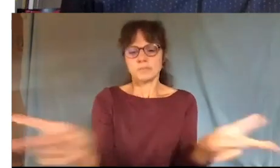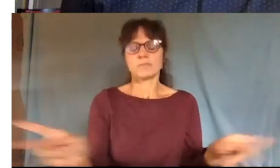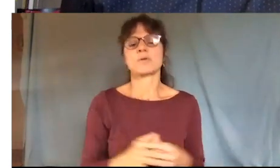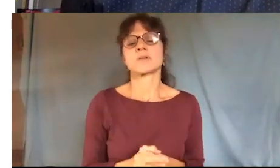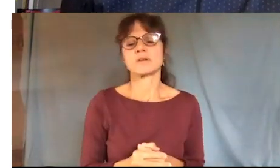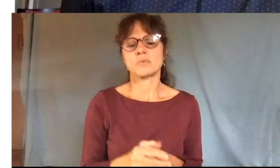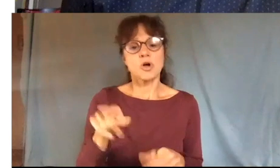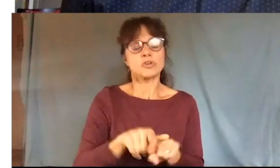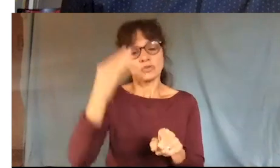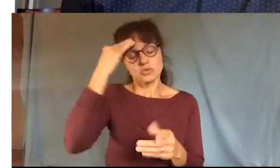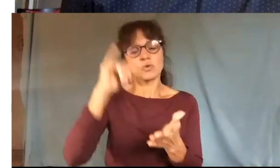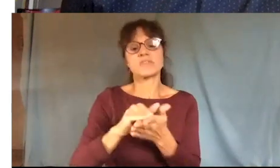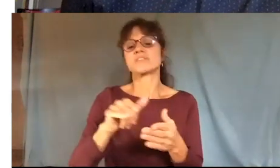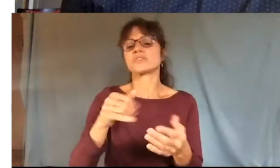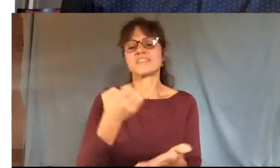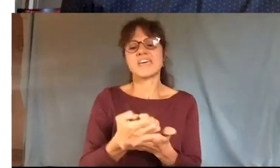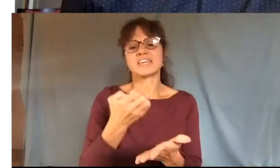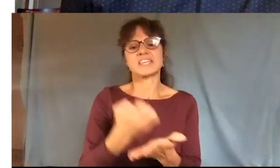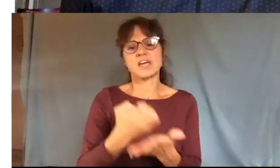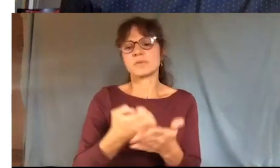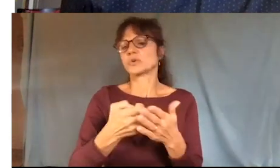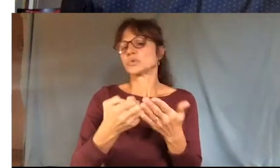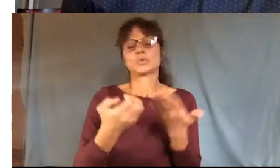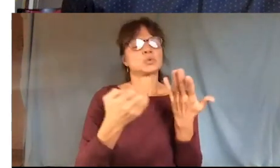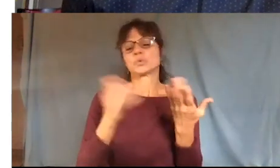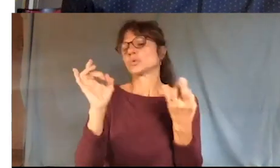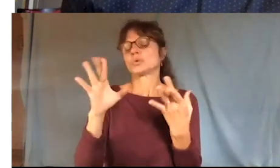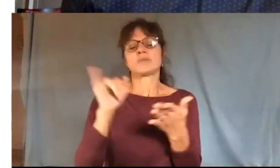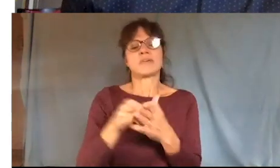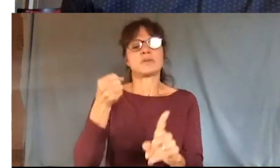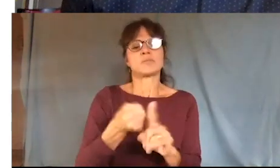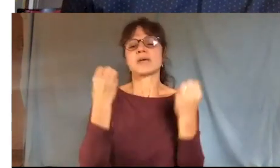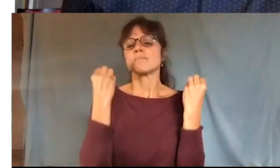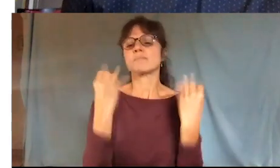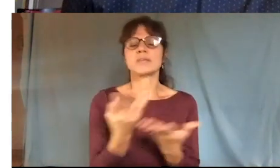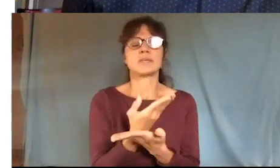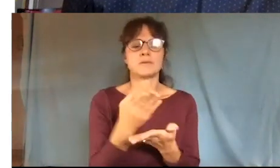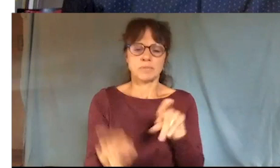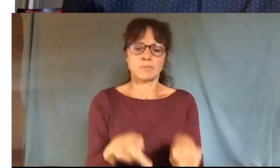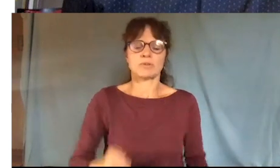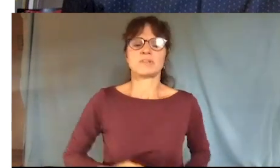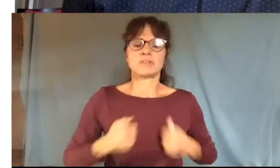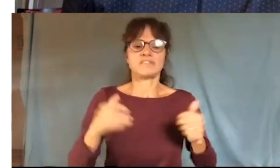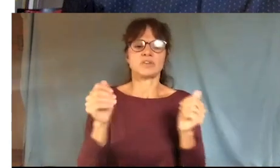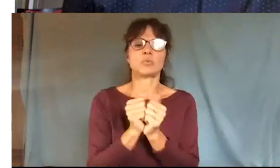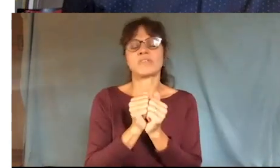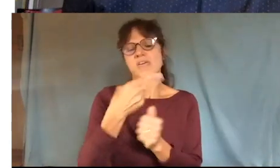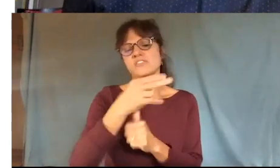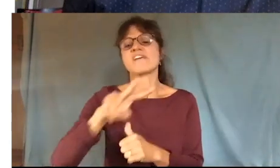We also know that there's economic fallout and homelessness that's going to impact many people living with HIV. Next.